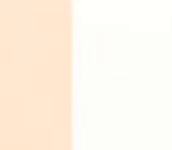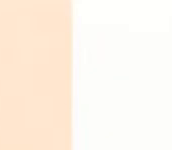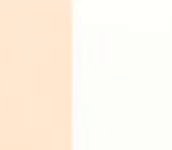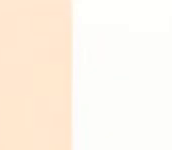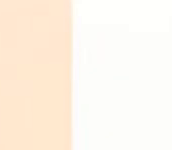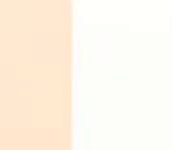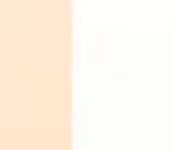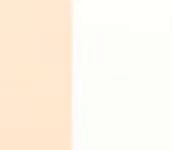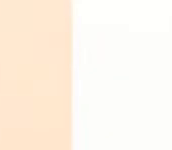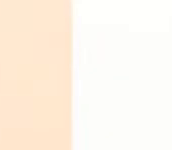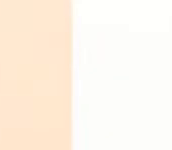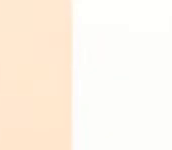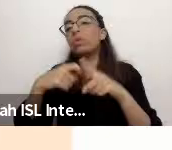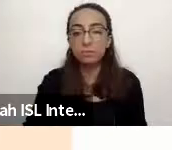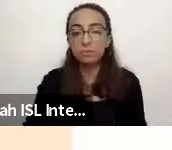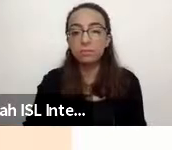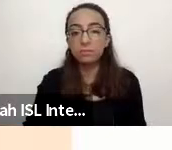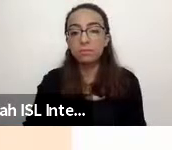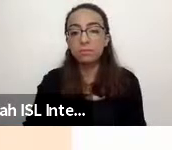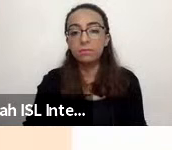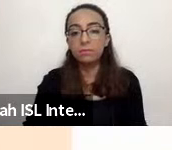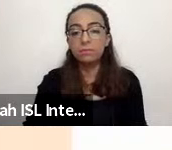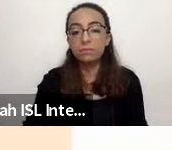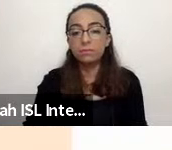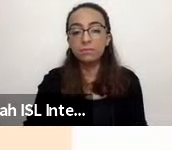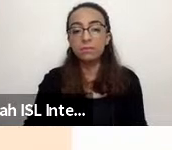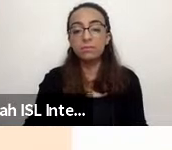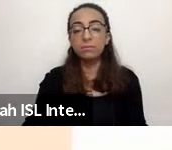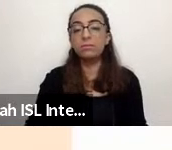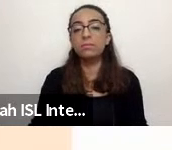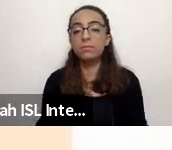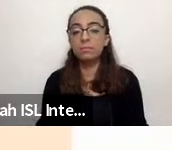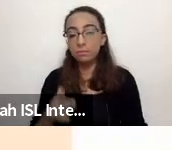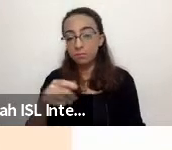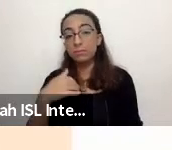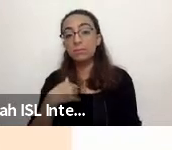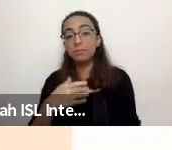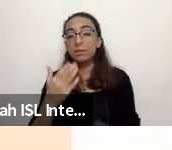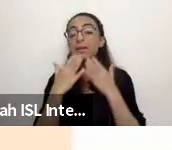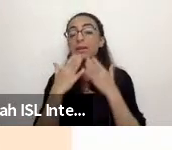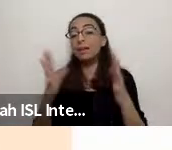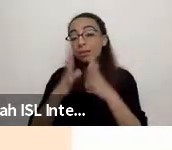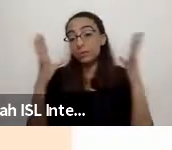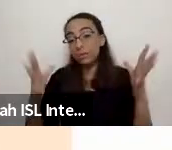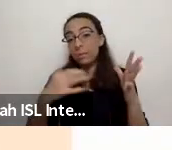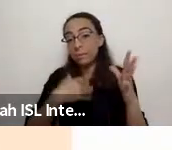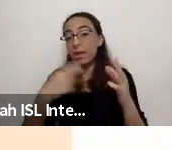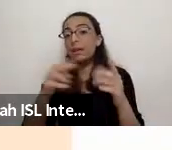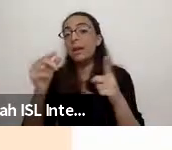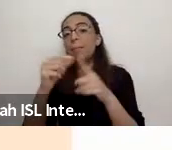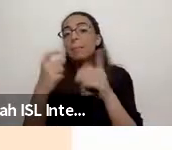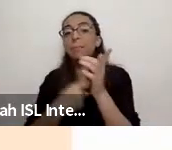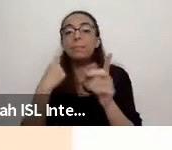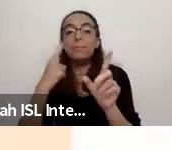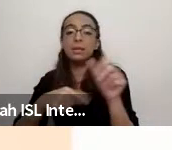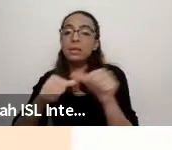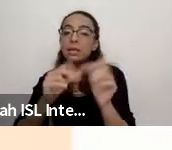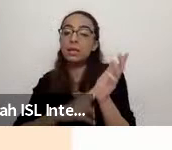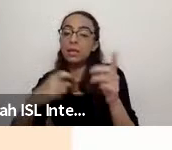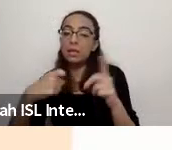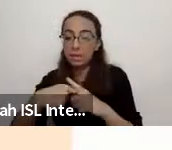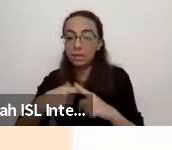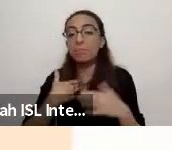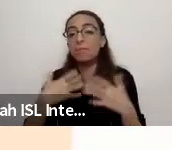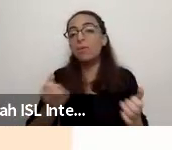Hi, this is Priyank Patel from Nukkad Tea Cafe, and I would like to thank the team of NCPEDP